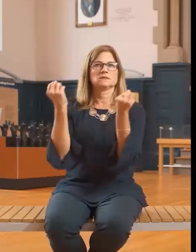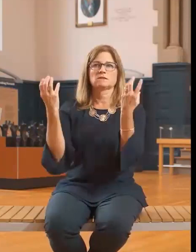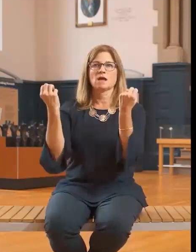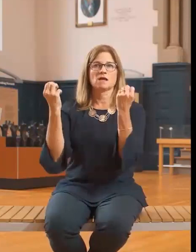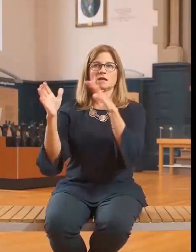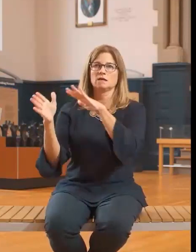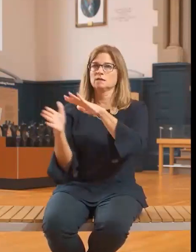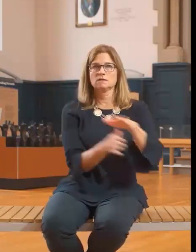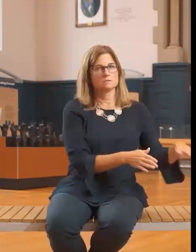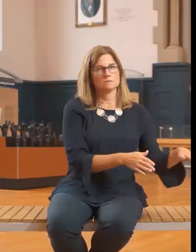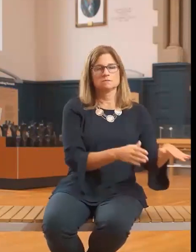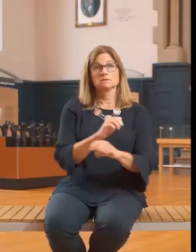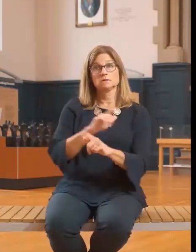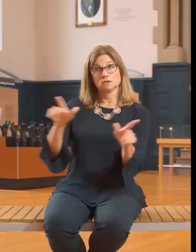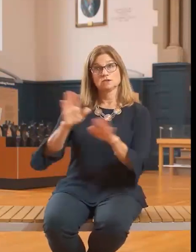sign language.